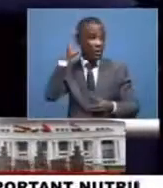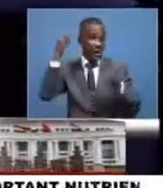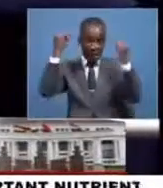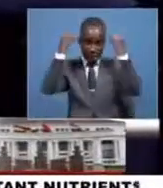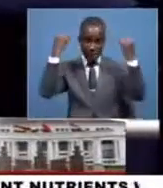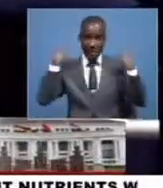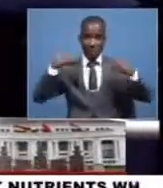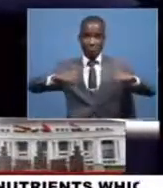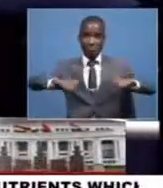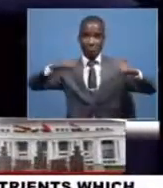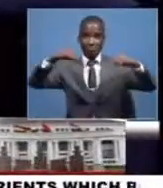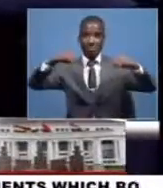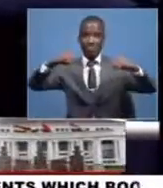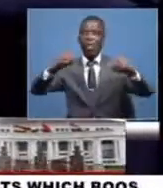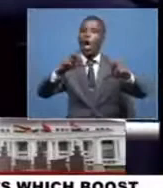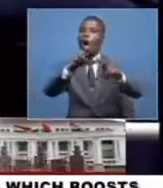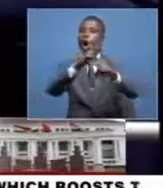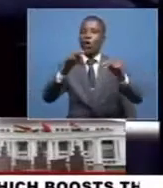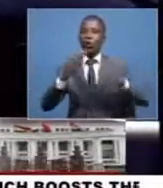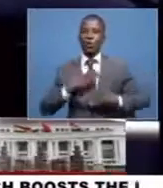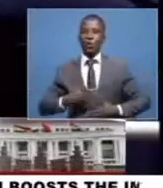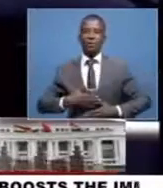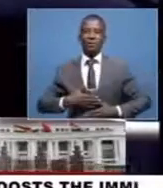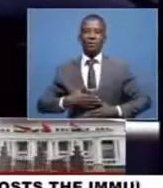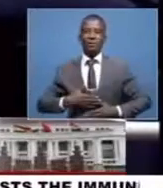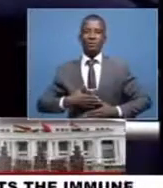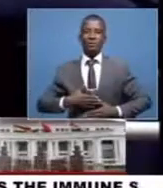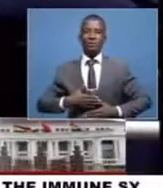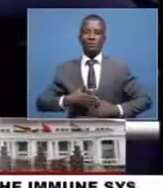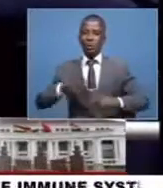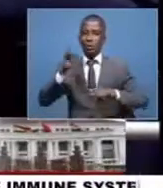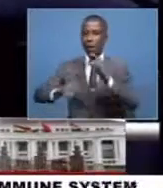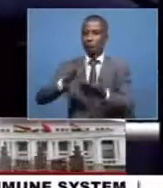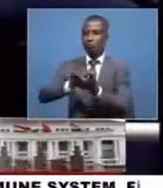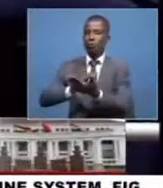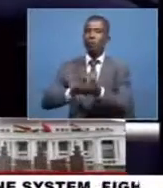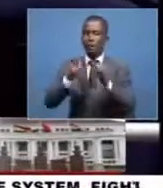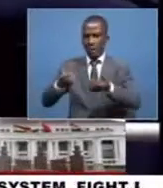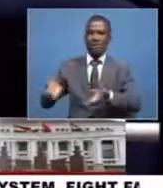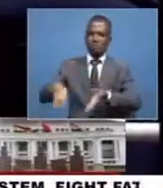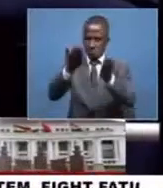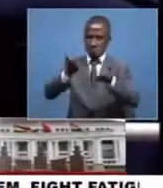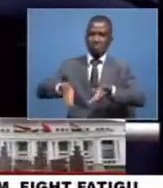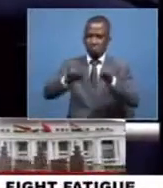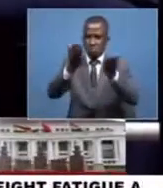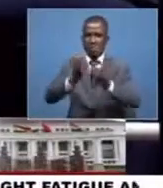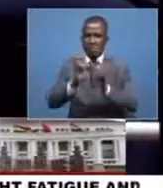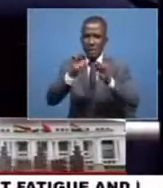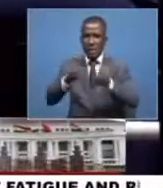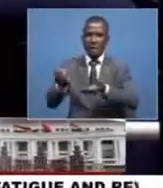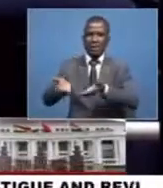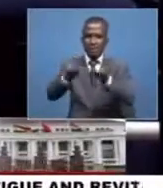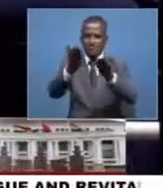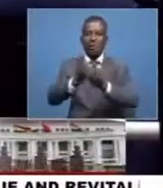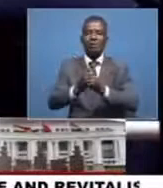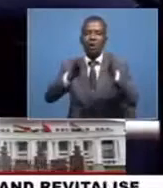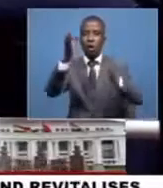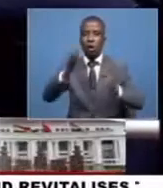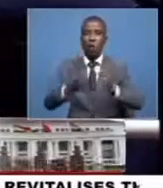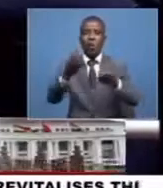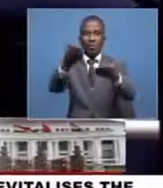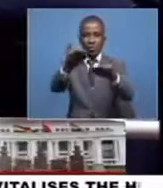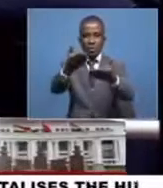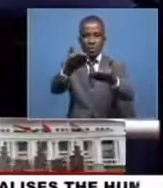said that nobody can stop us from filing an application. When an application is filed by a party, the court will deal with